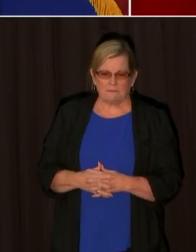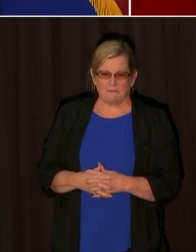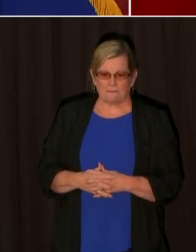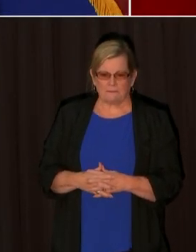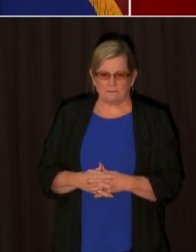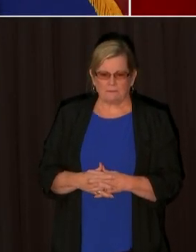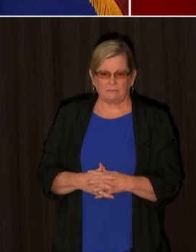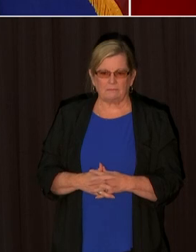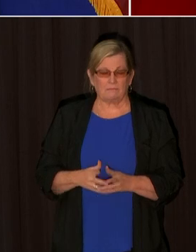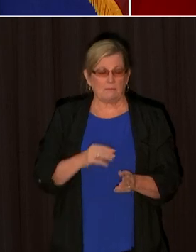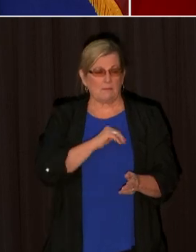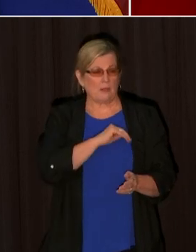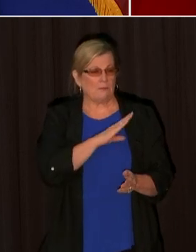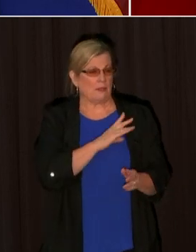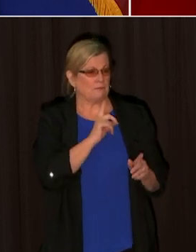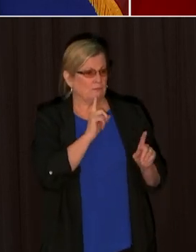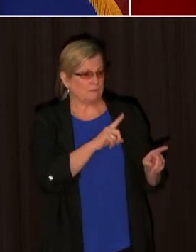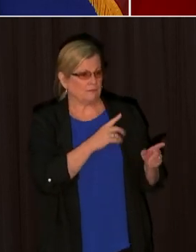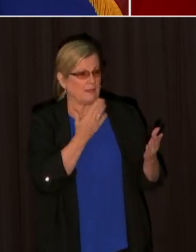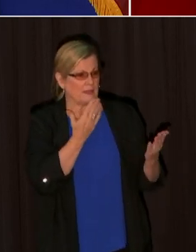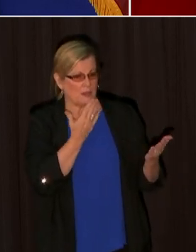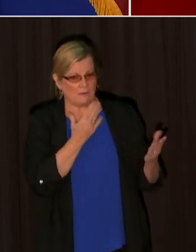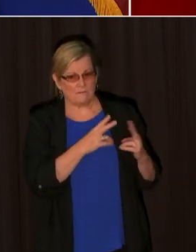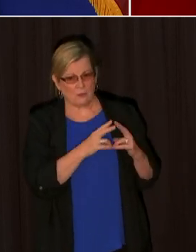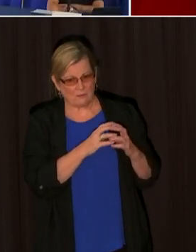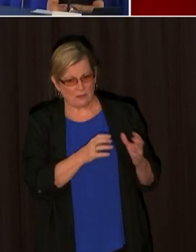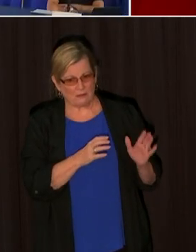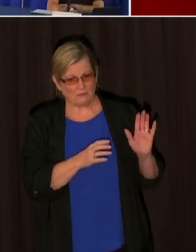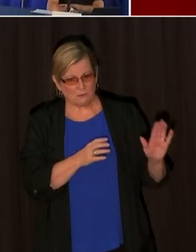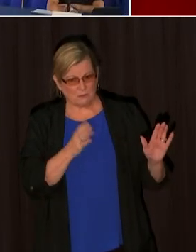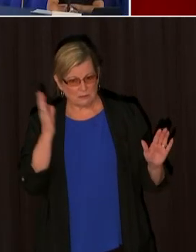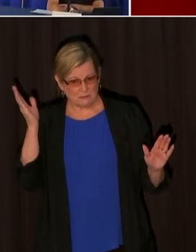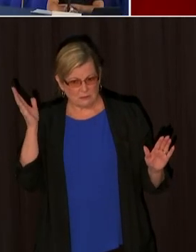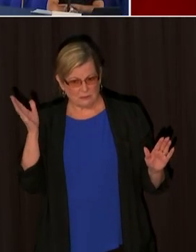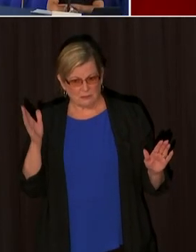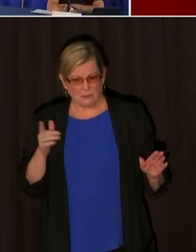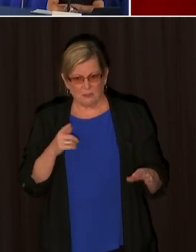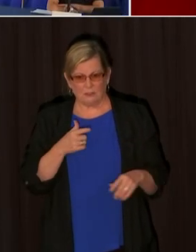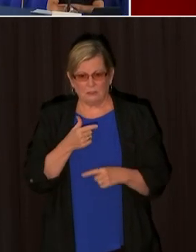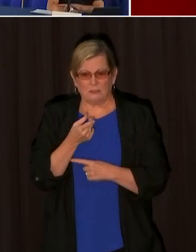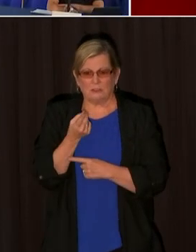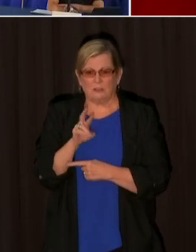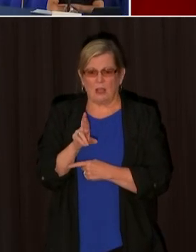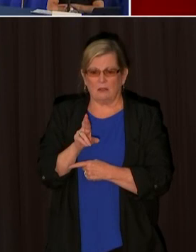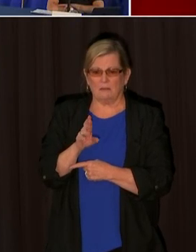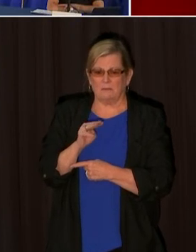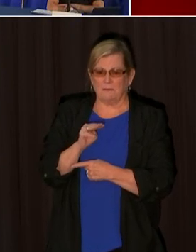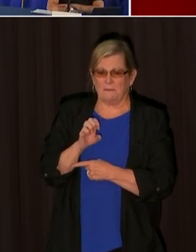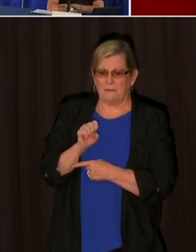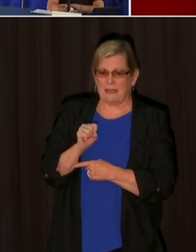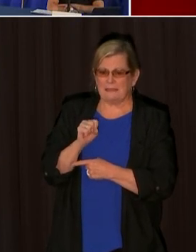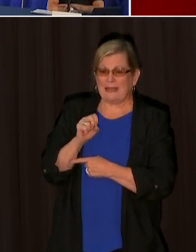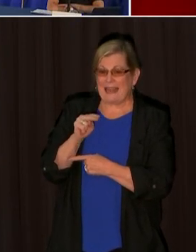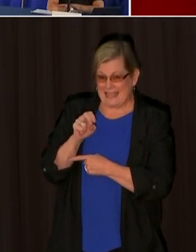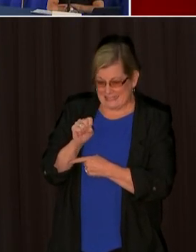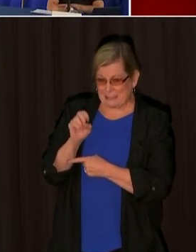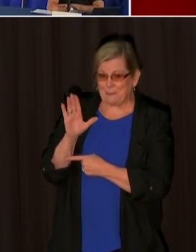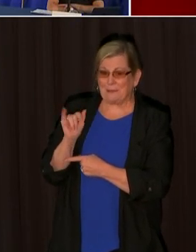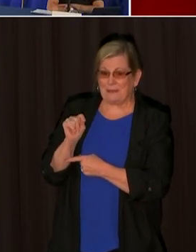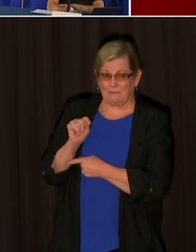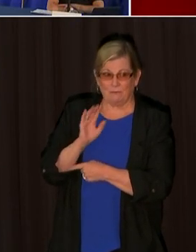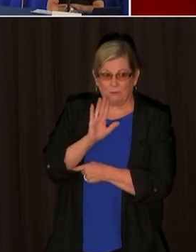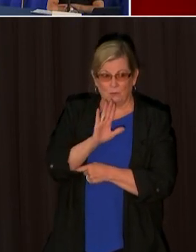Thank you very much for those presentations, and thank you, Dr. Nesbitt, for your team. I'm staying